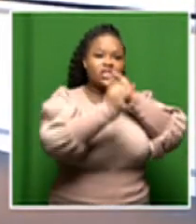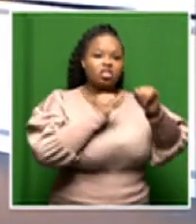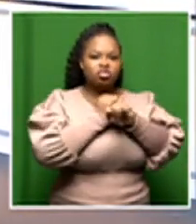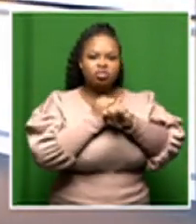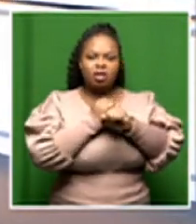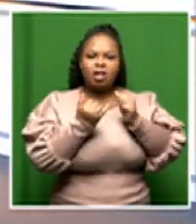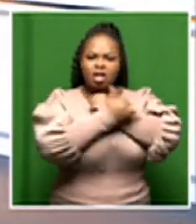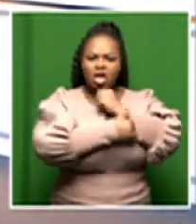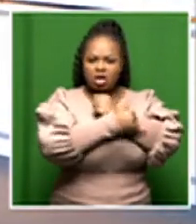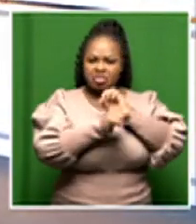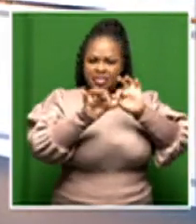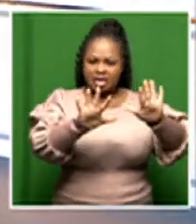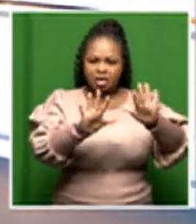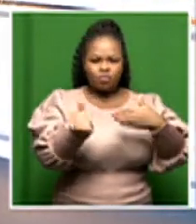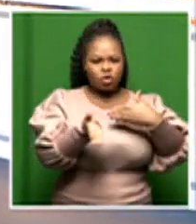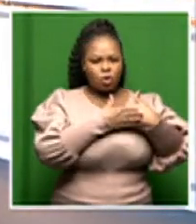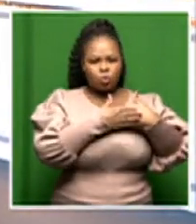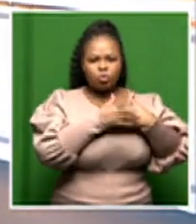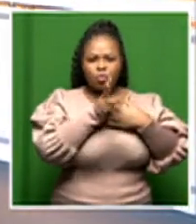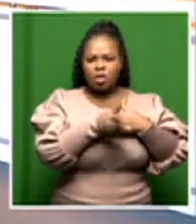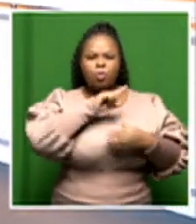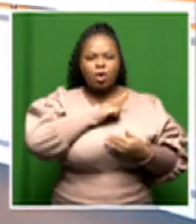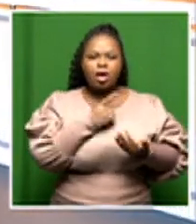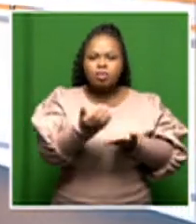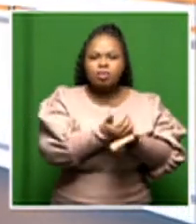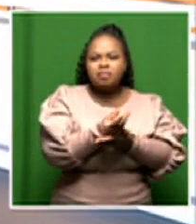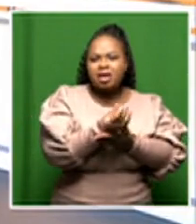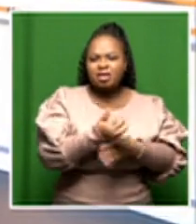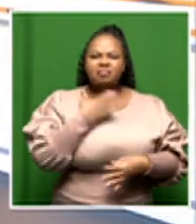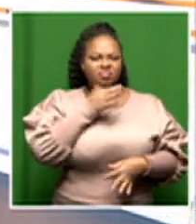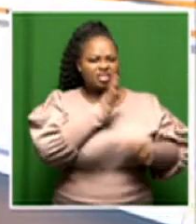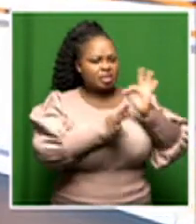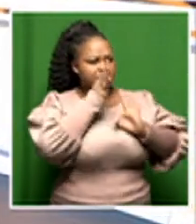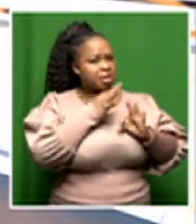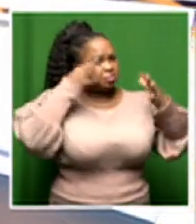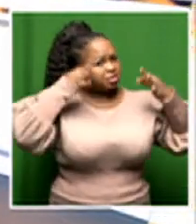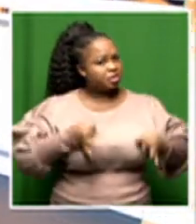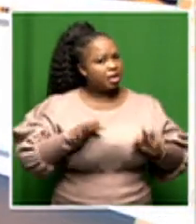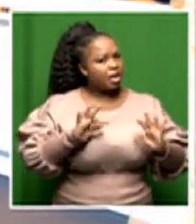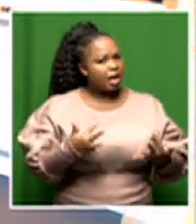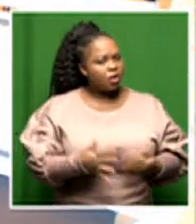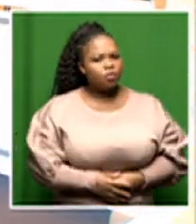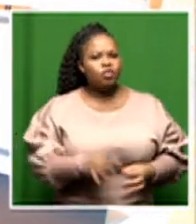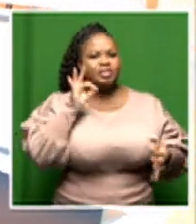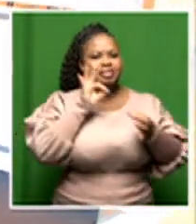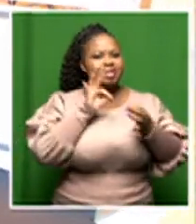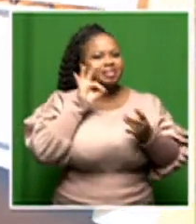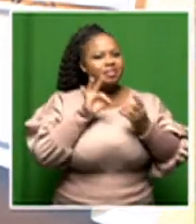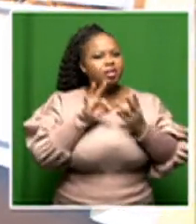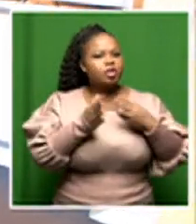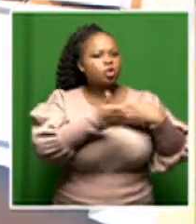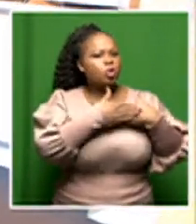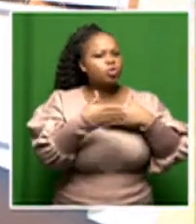South Africa, obviously due to cost reductions. Talk us through those missions and how the decision came about for those specific ones to be